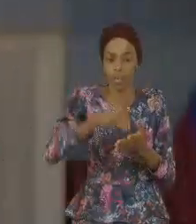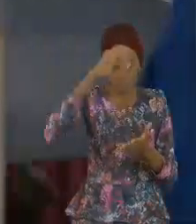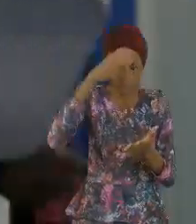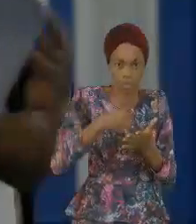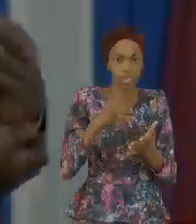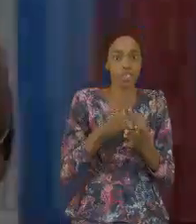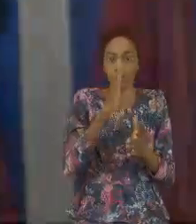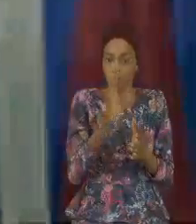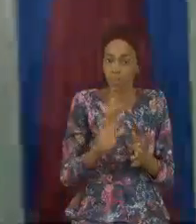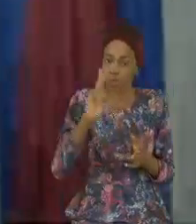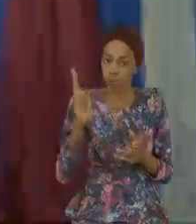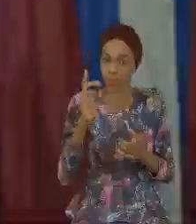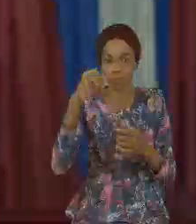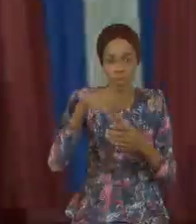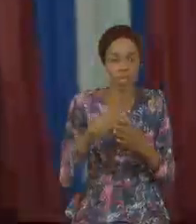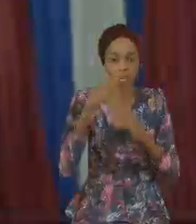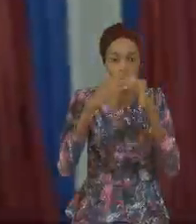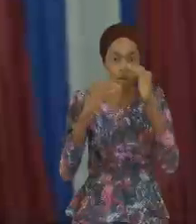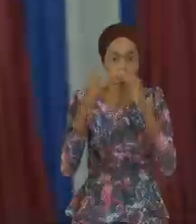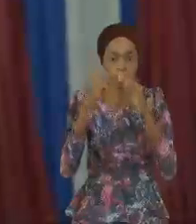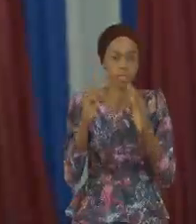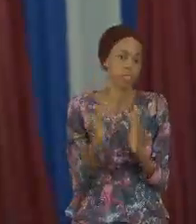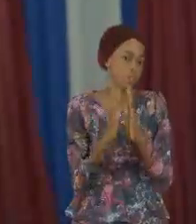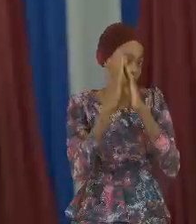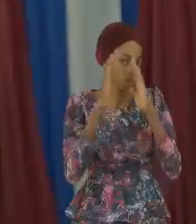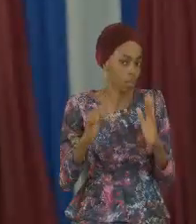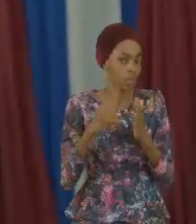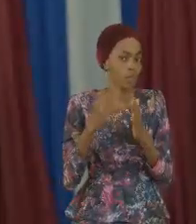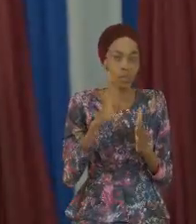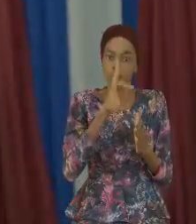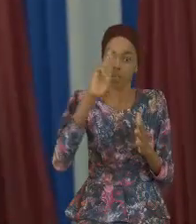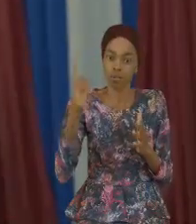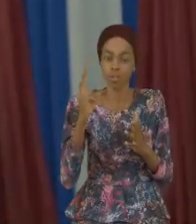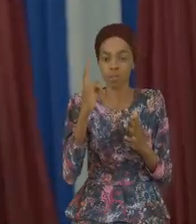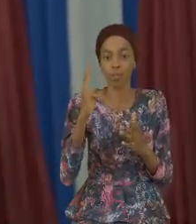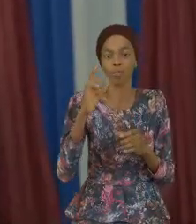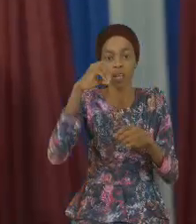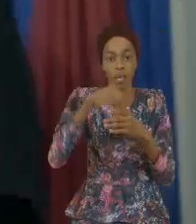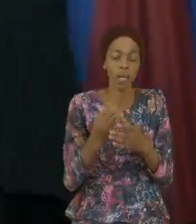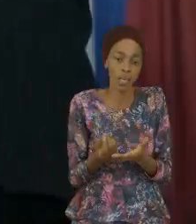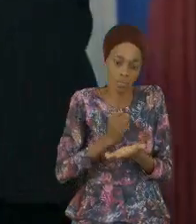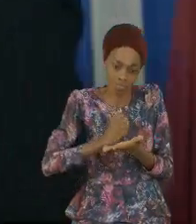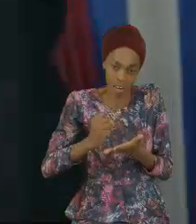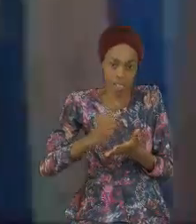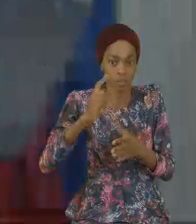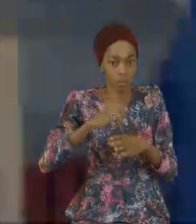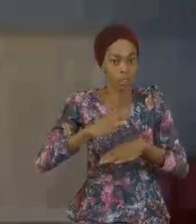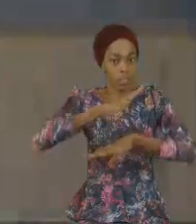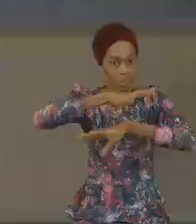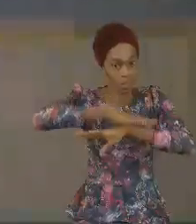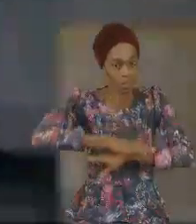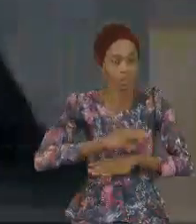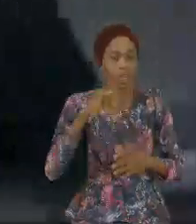the tabernacle. It will be useful in writing on the tables. It will be